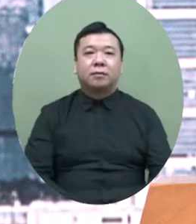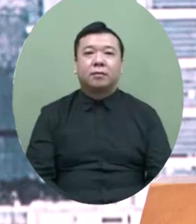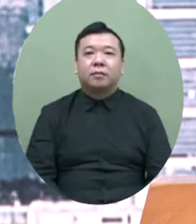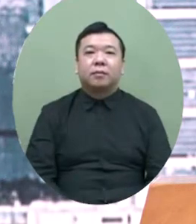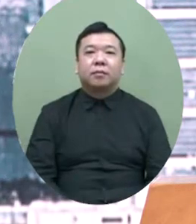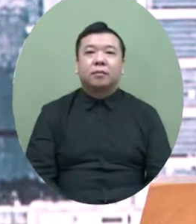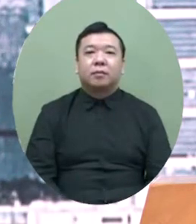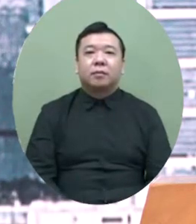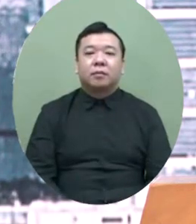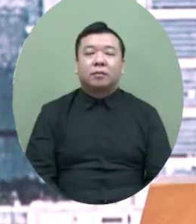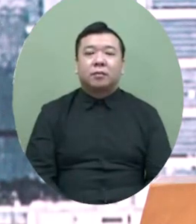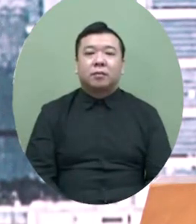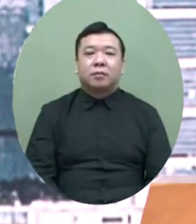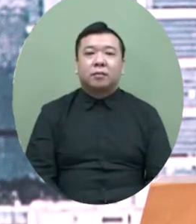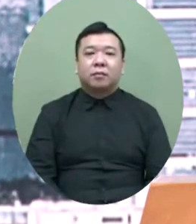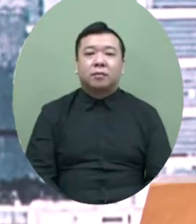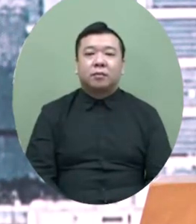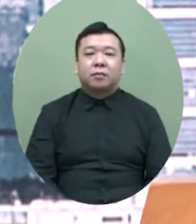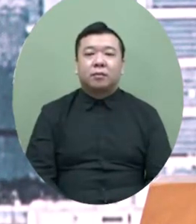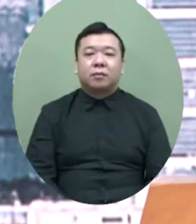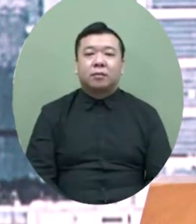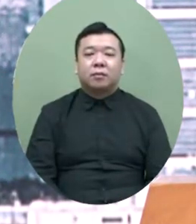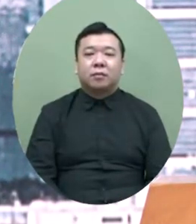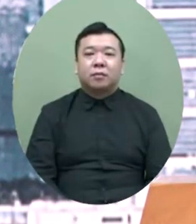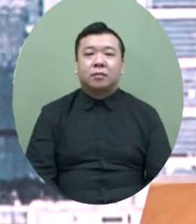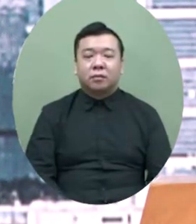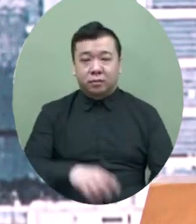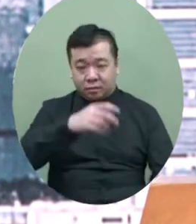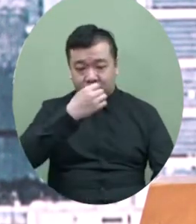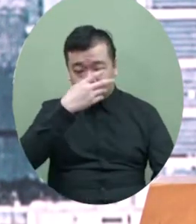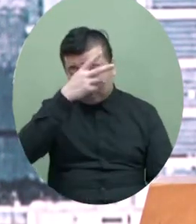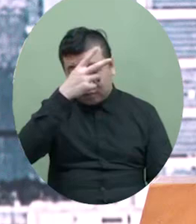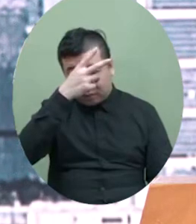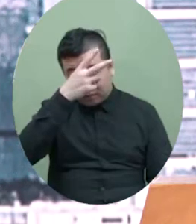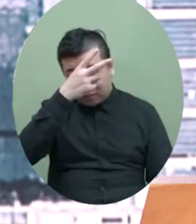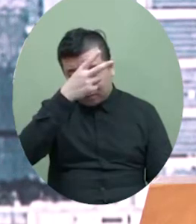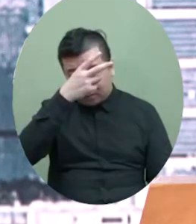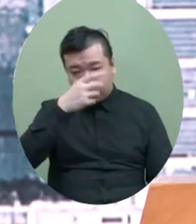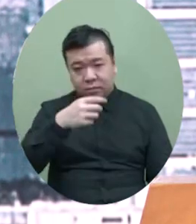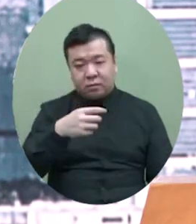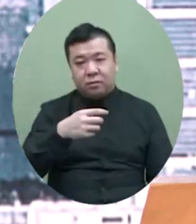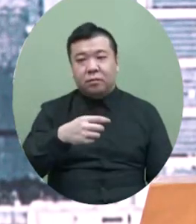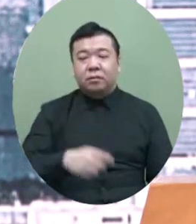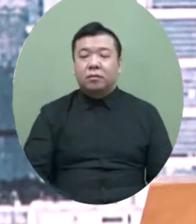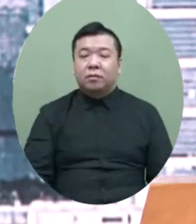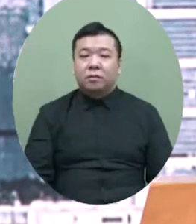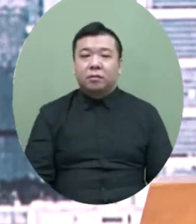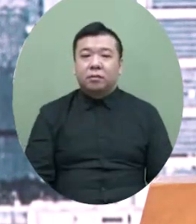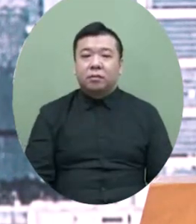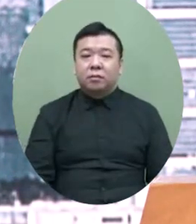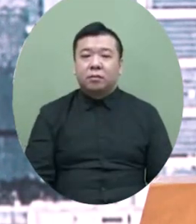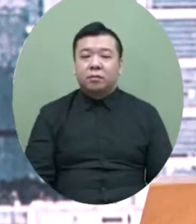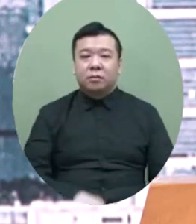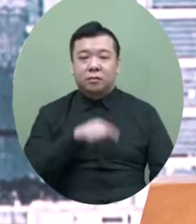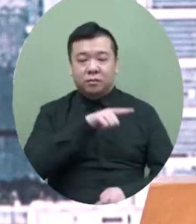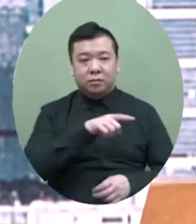Sinovac manufacturer. The final point is I have to categorically make this statement. As